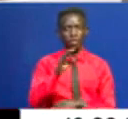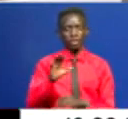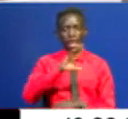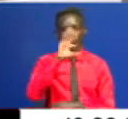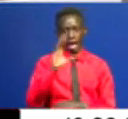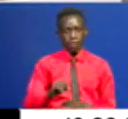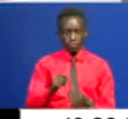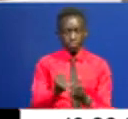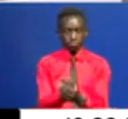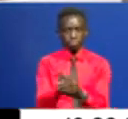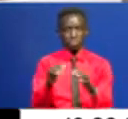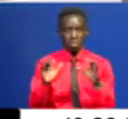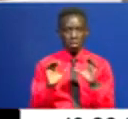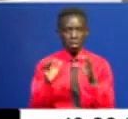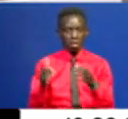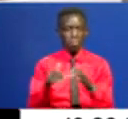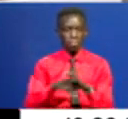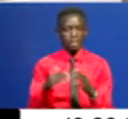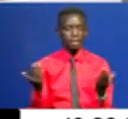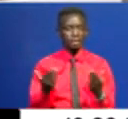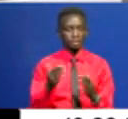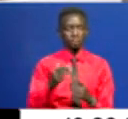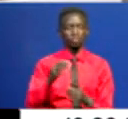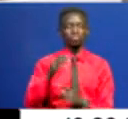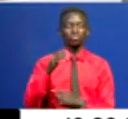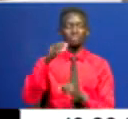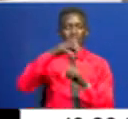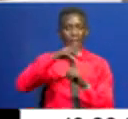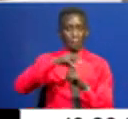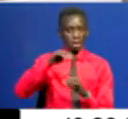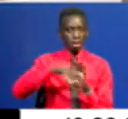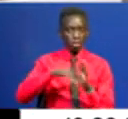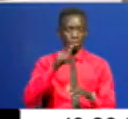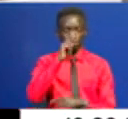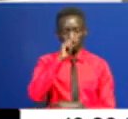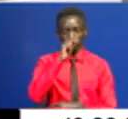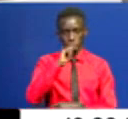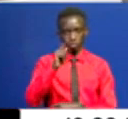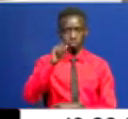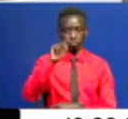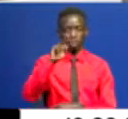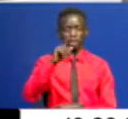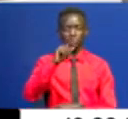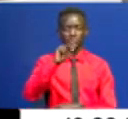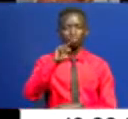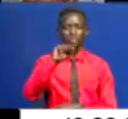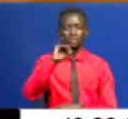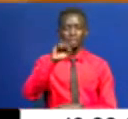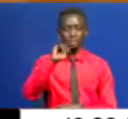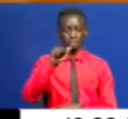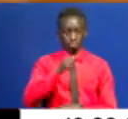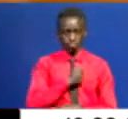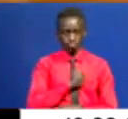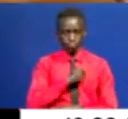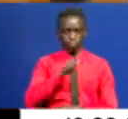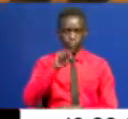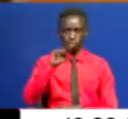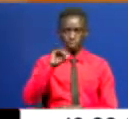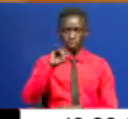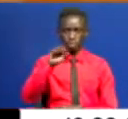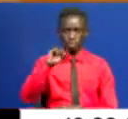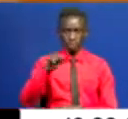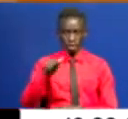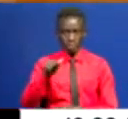Club Championship in Nabeul, Tunisia. KCB booked their place in the quarterfinals after beating NCS of Nigeria by straight sets